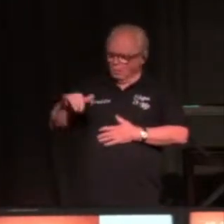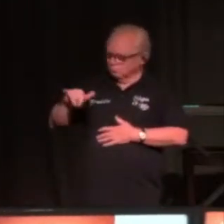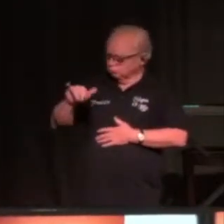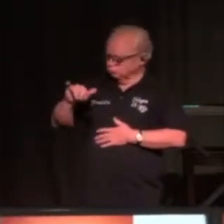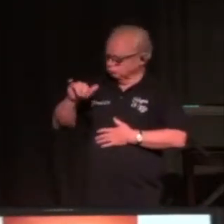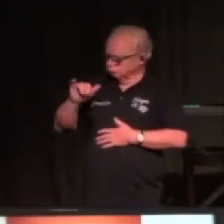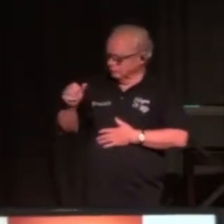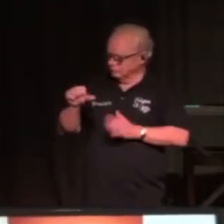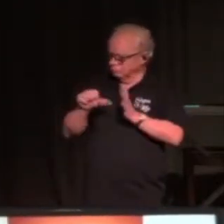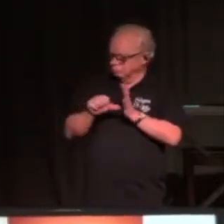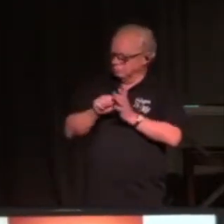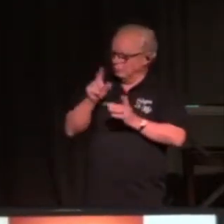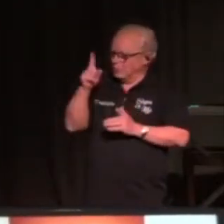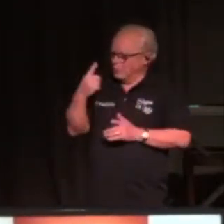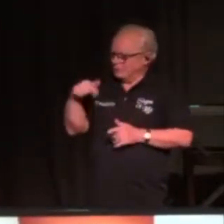here.